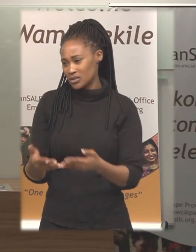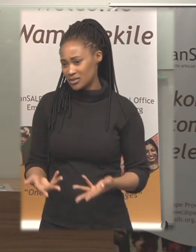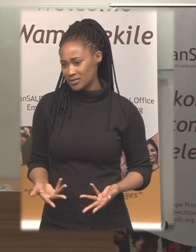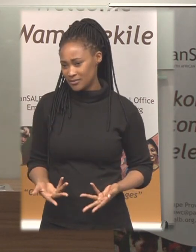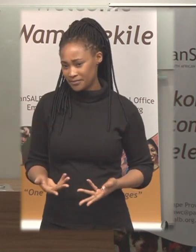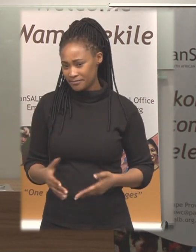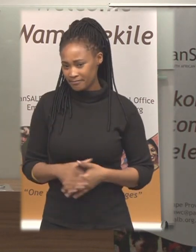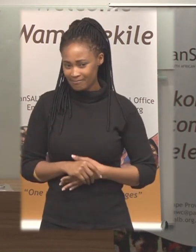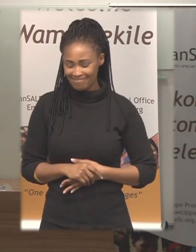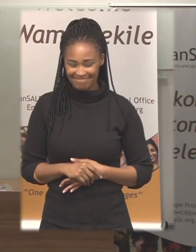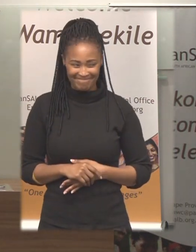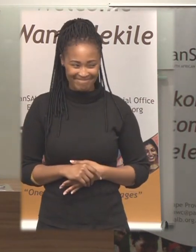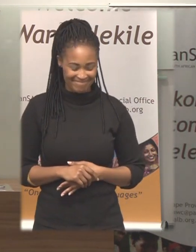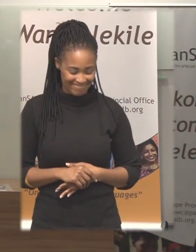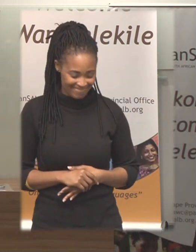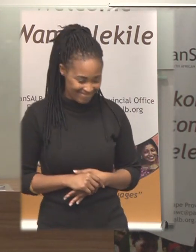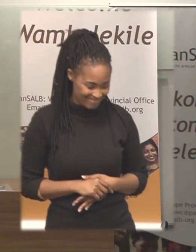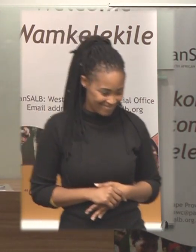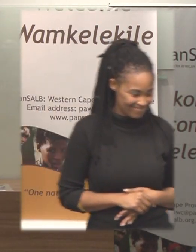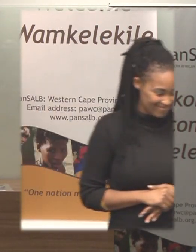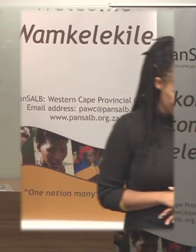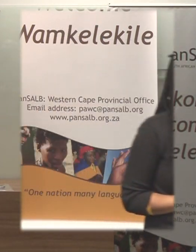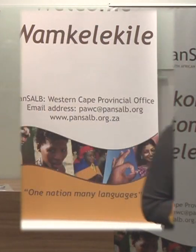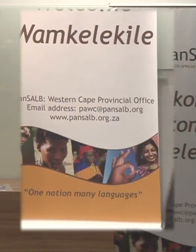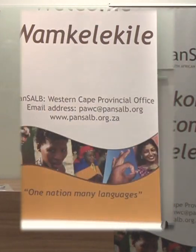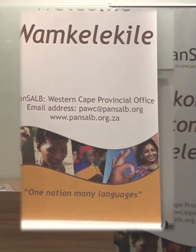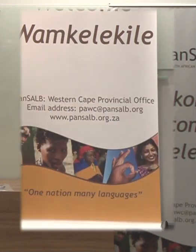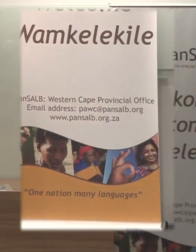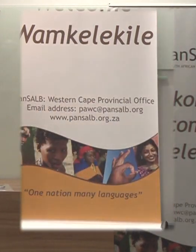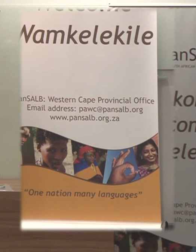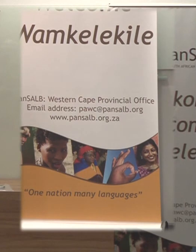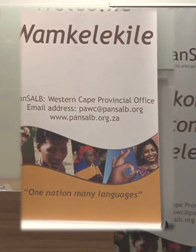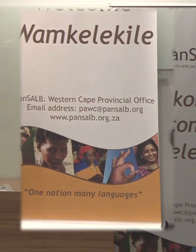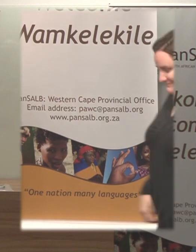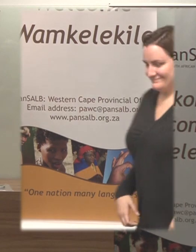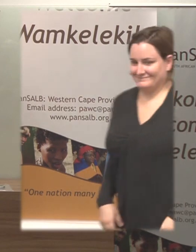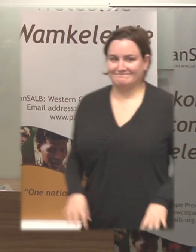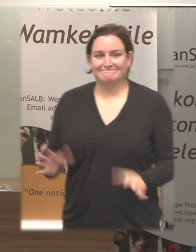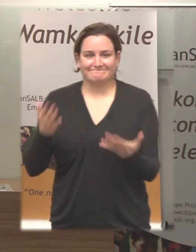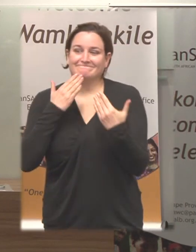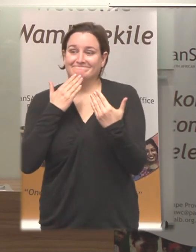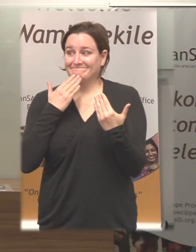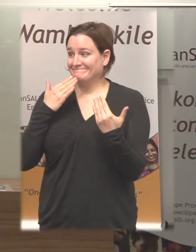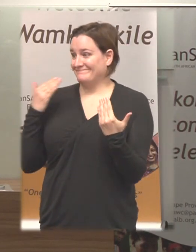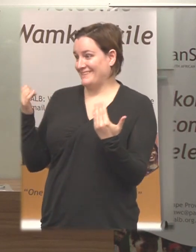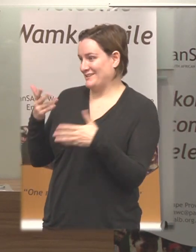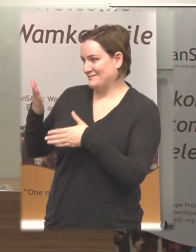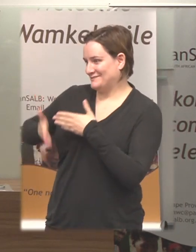So thank you very much. That's my end.